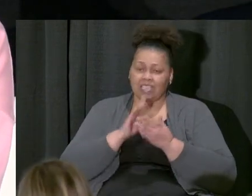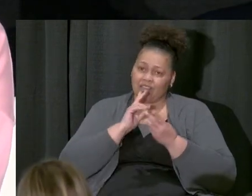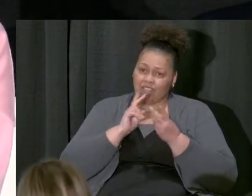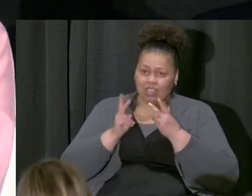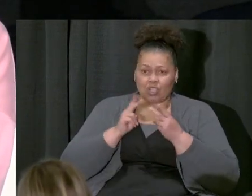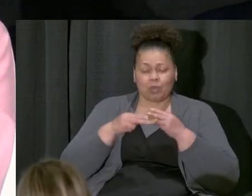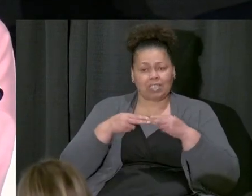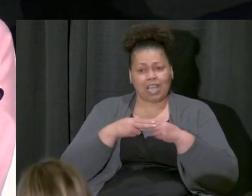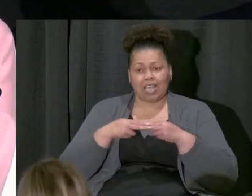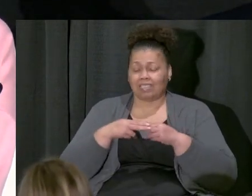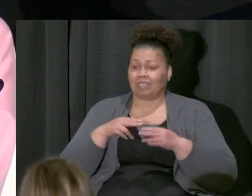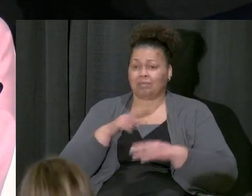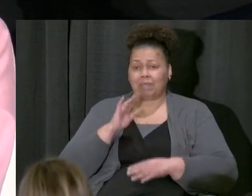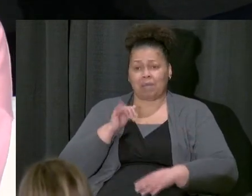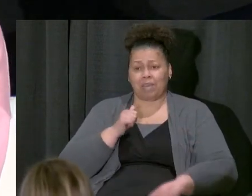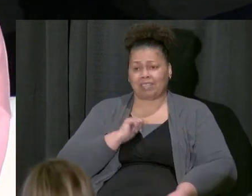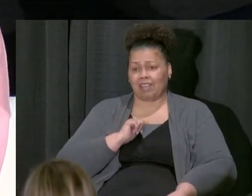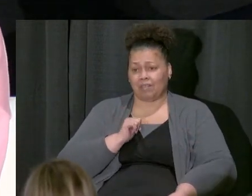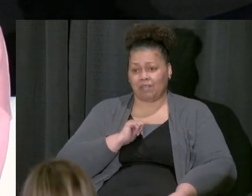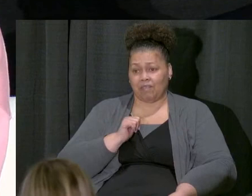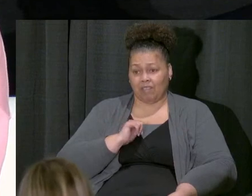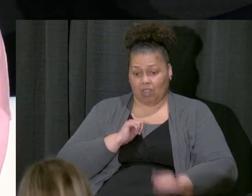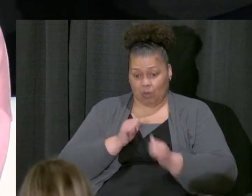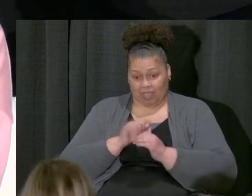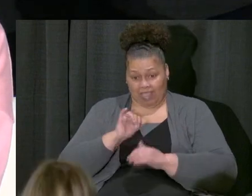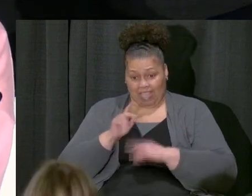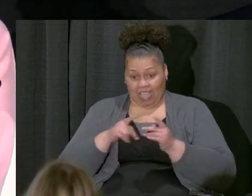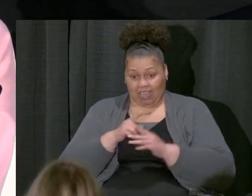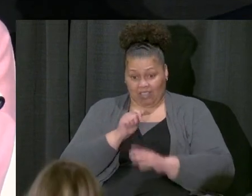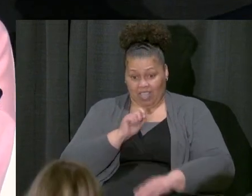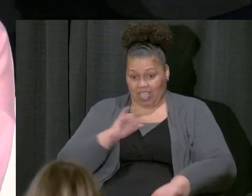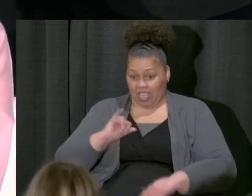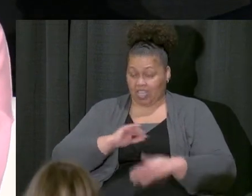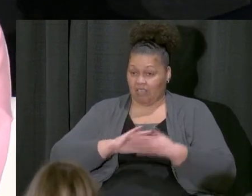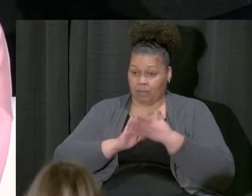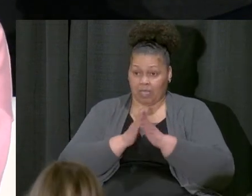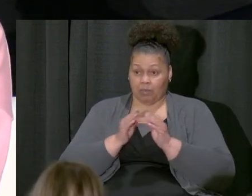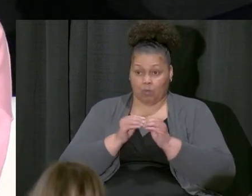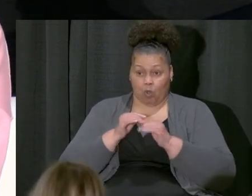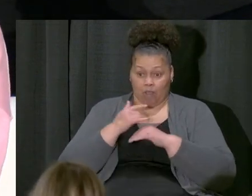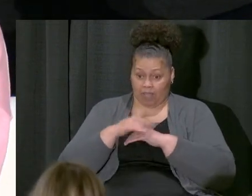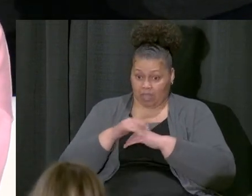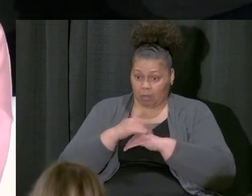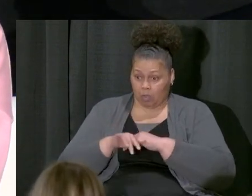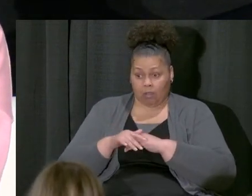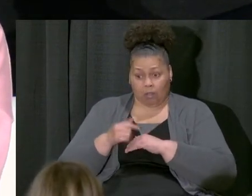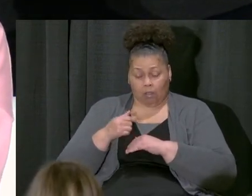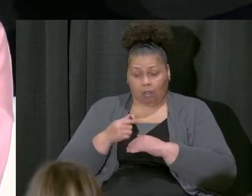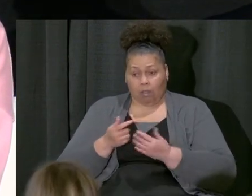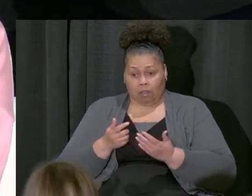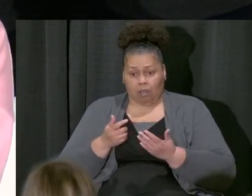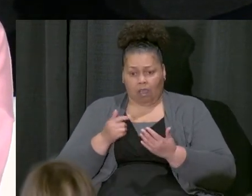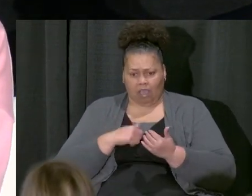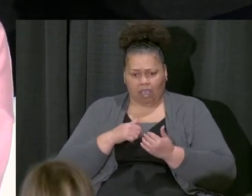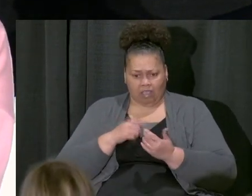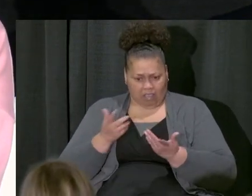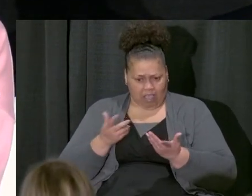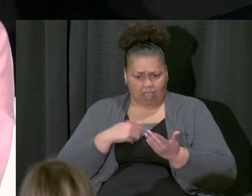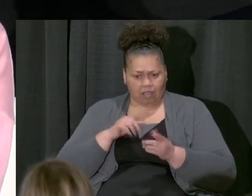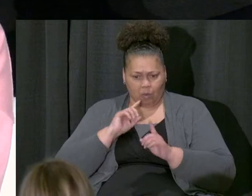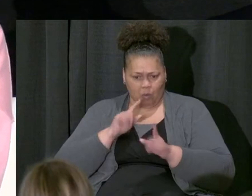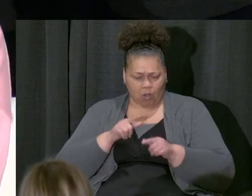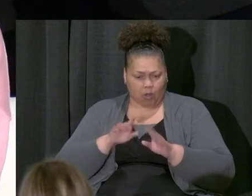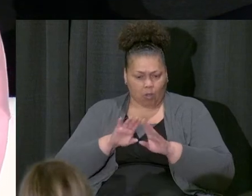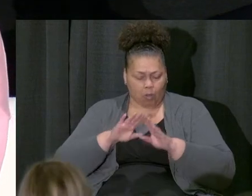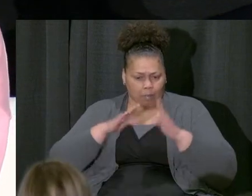slides by myself. But if this kind of AI becomes more available, it will help, you know, open up